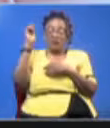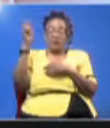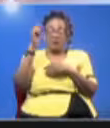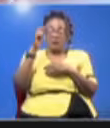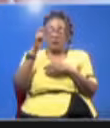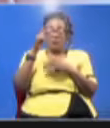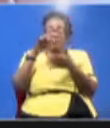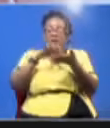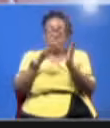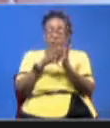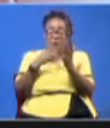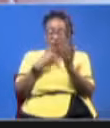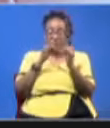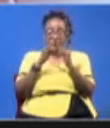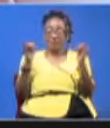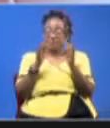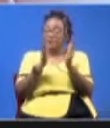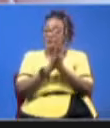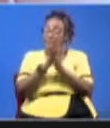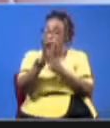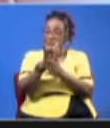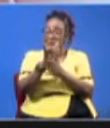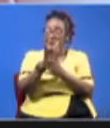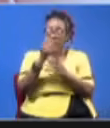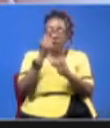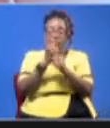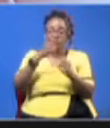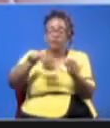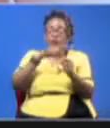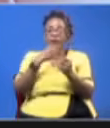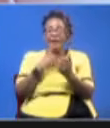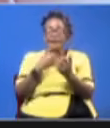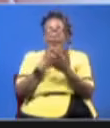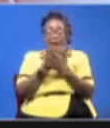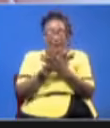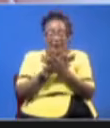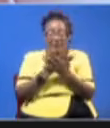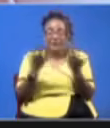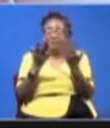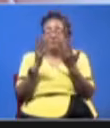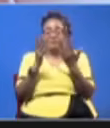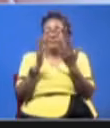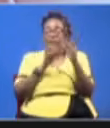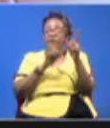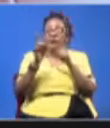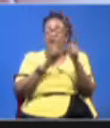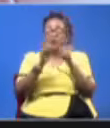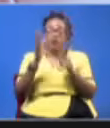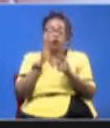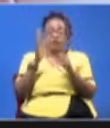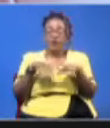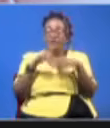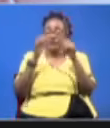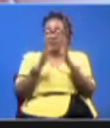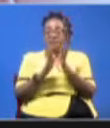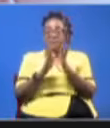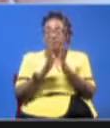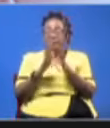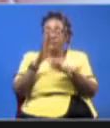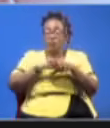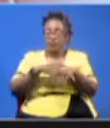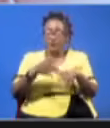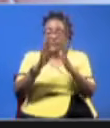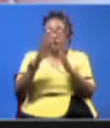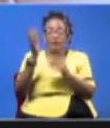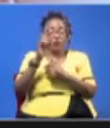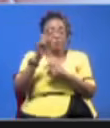territorial integrity and sovereignty, do we have any more foreign security officers on the streets of